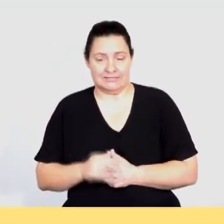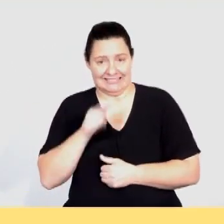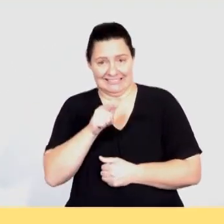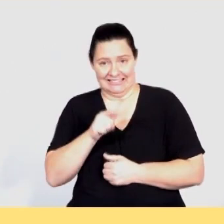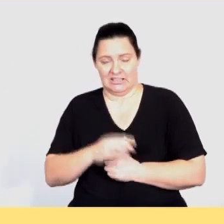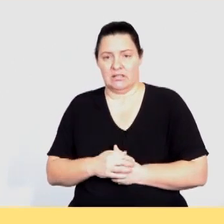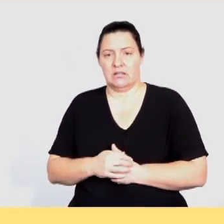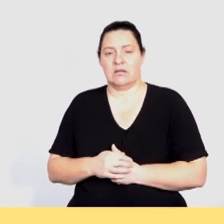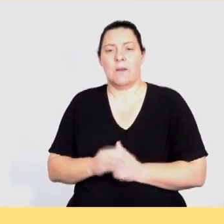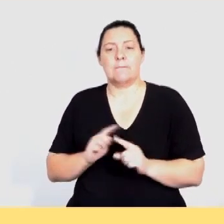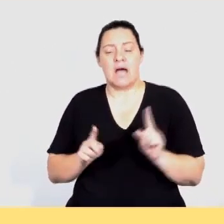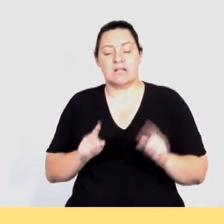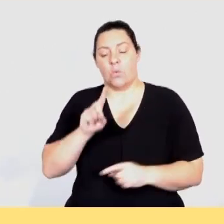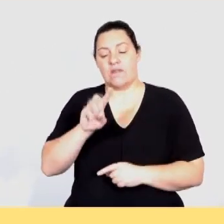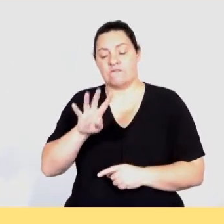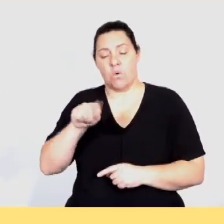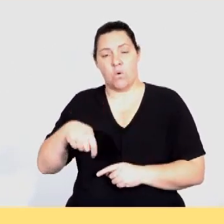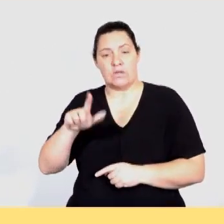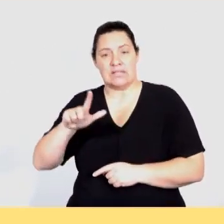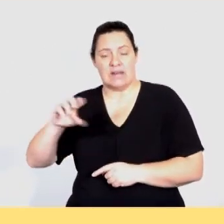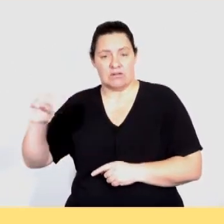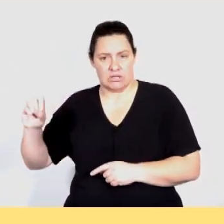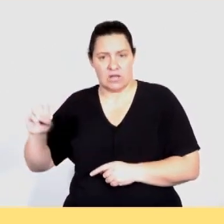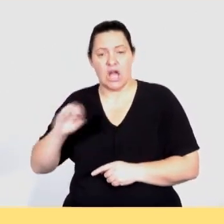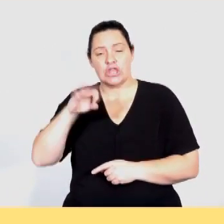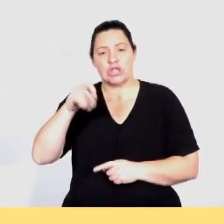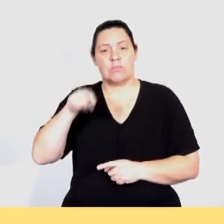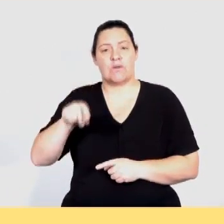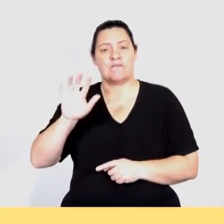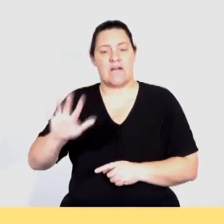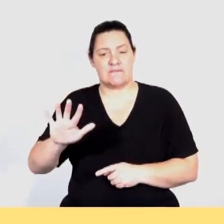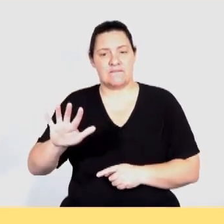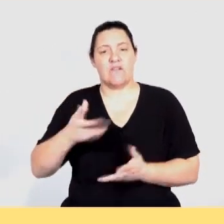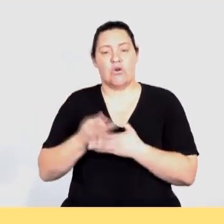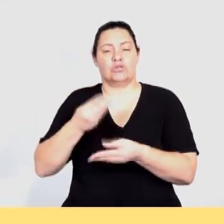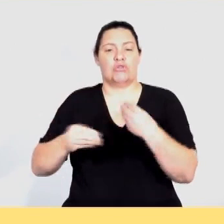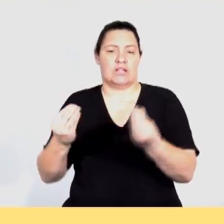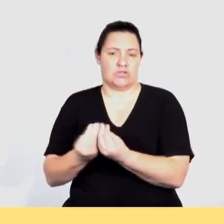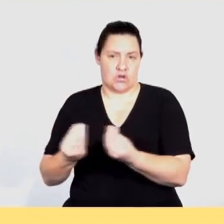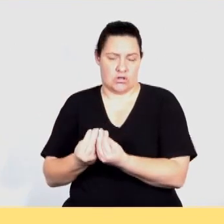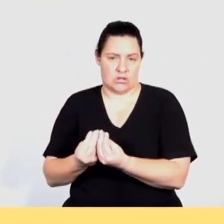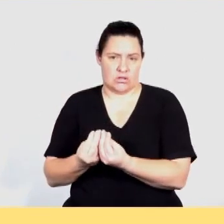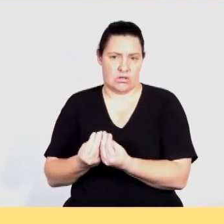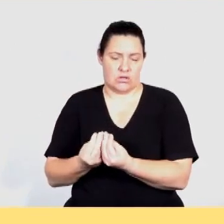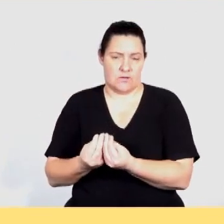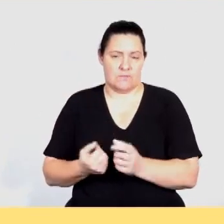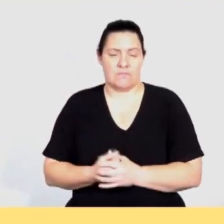14,700. This one here. But of the 14.7, 13.5 is for trading